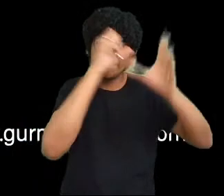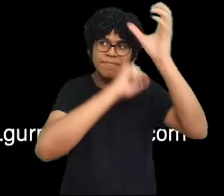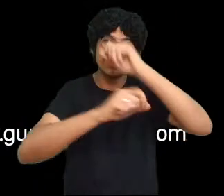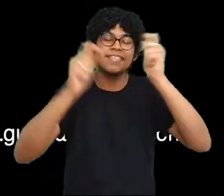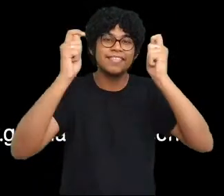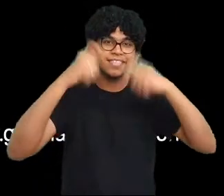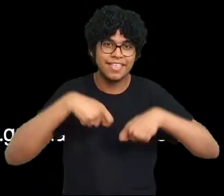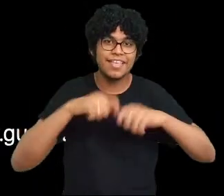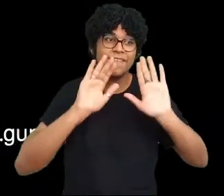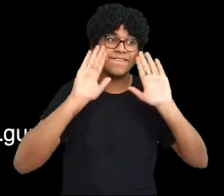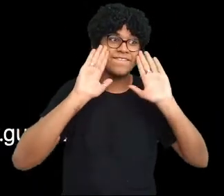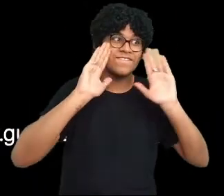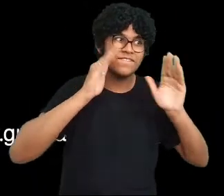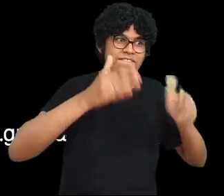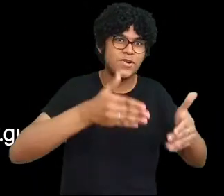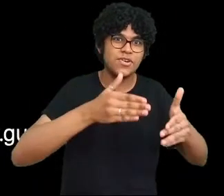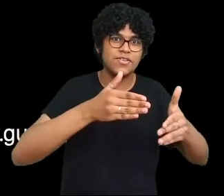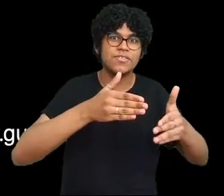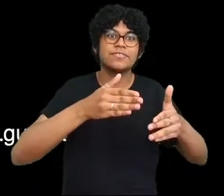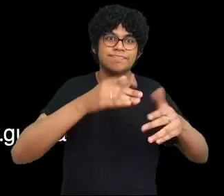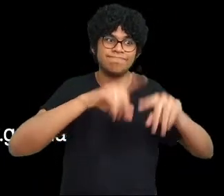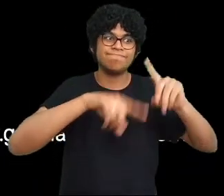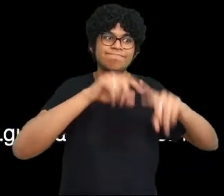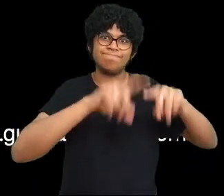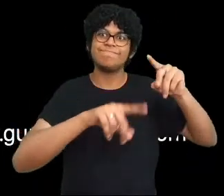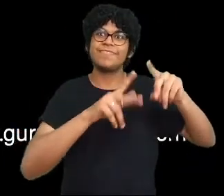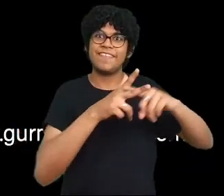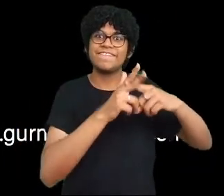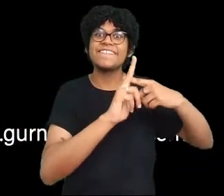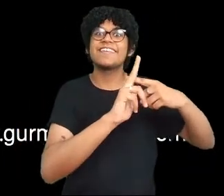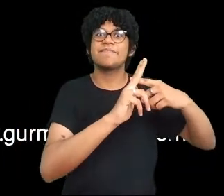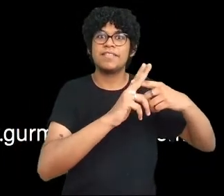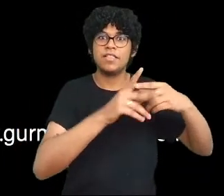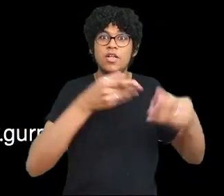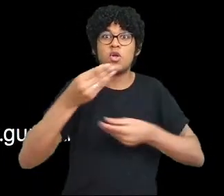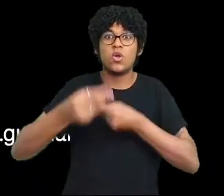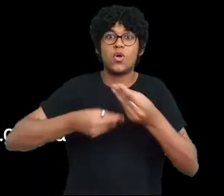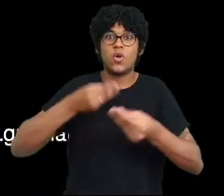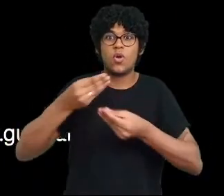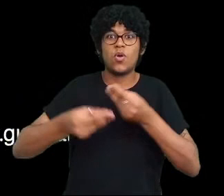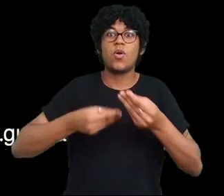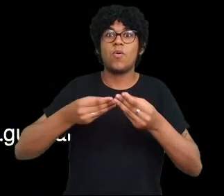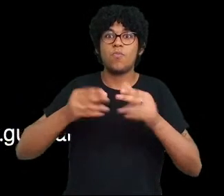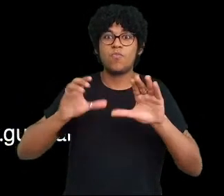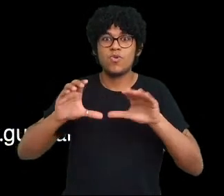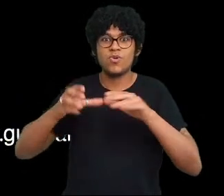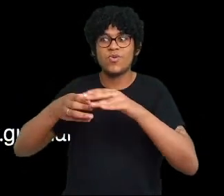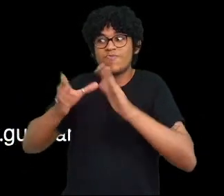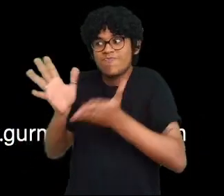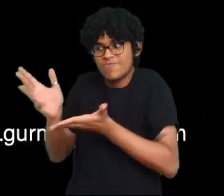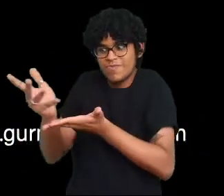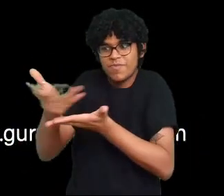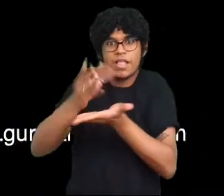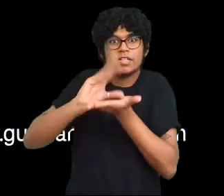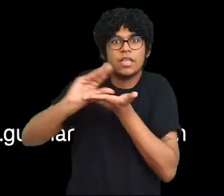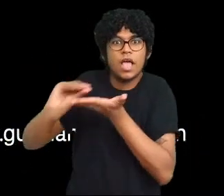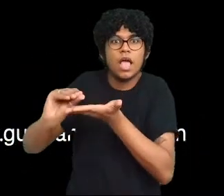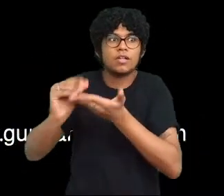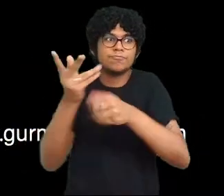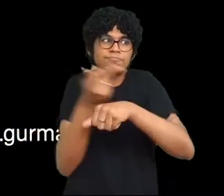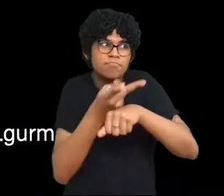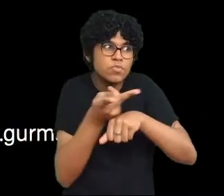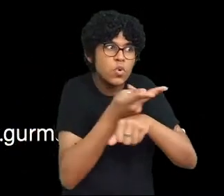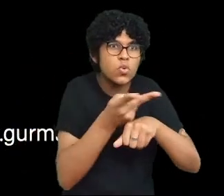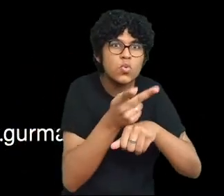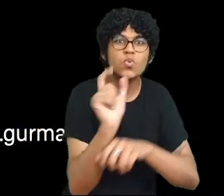clean a data set? What things to look for if your data set needs to be formatted